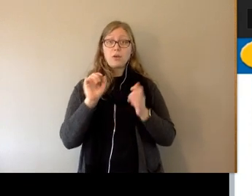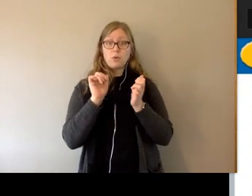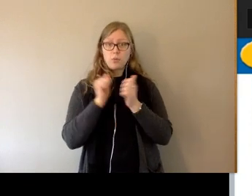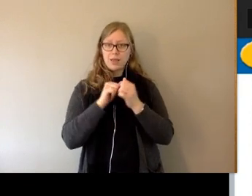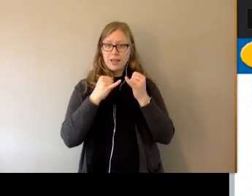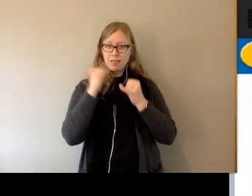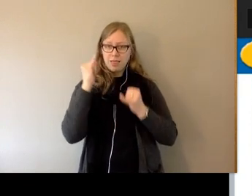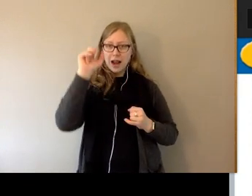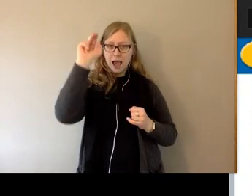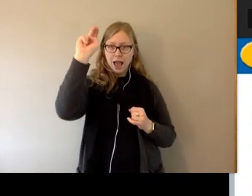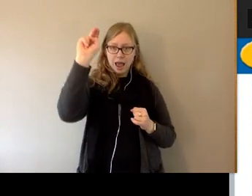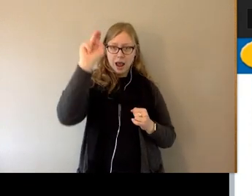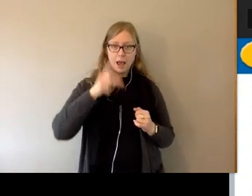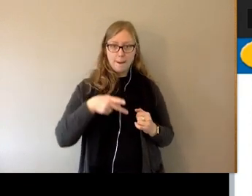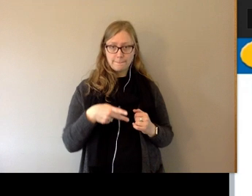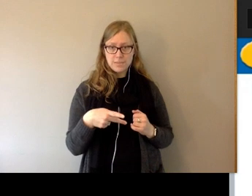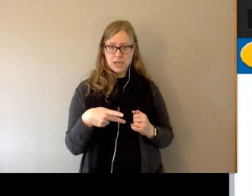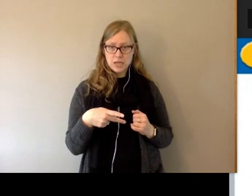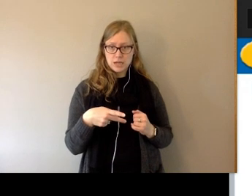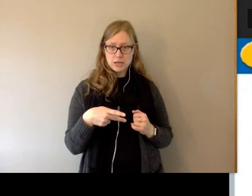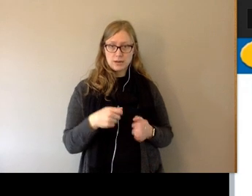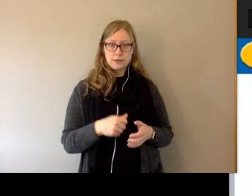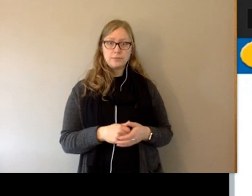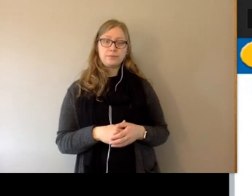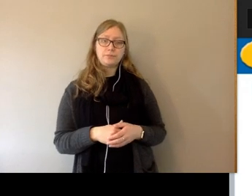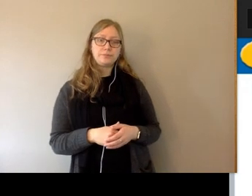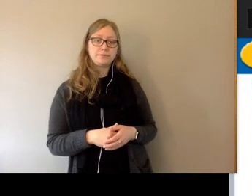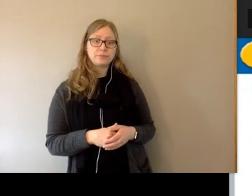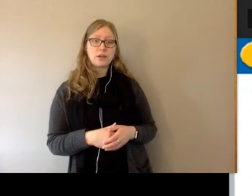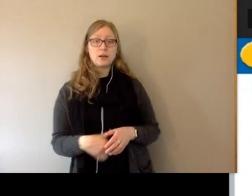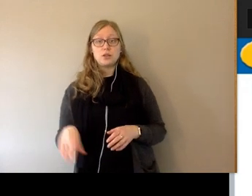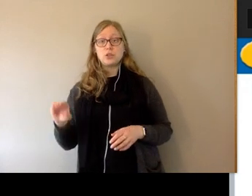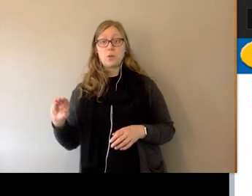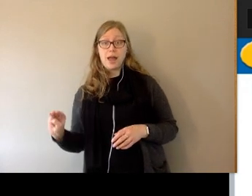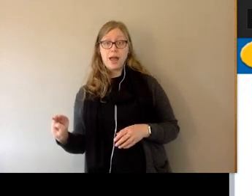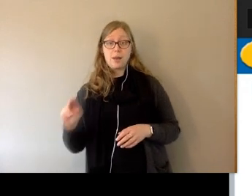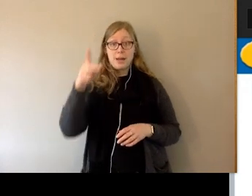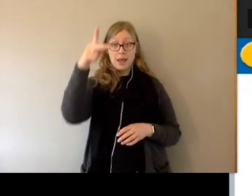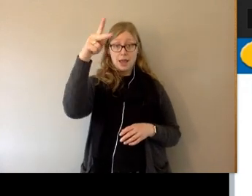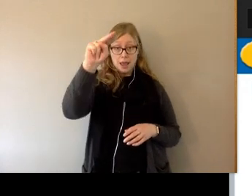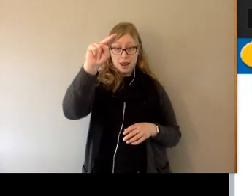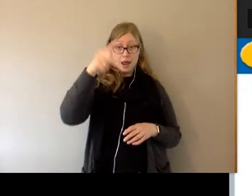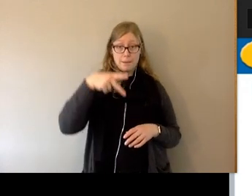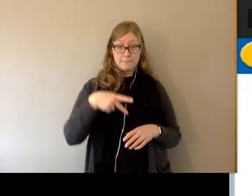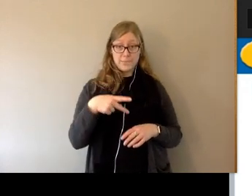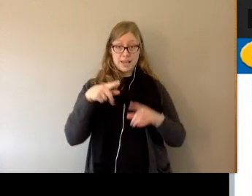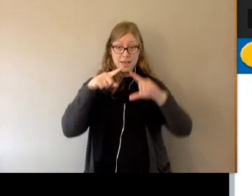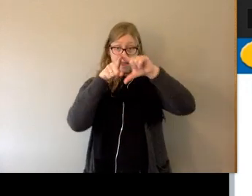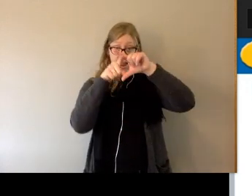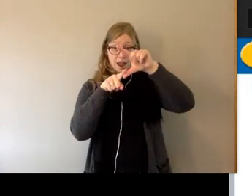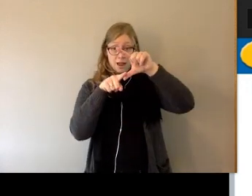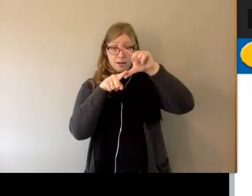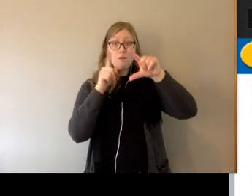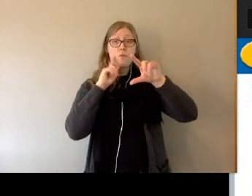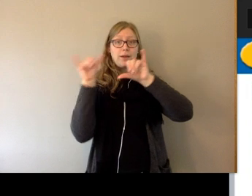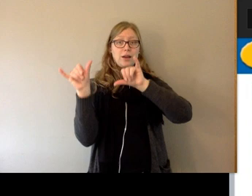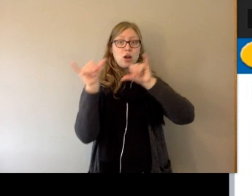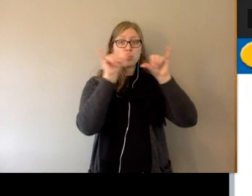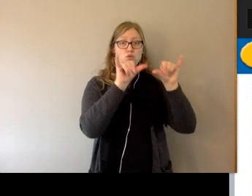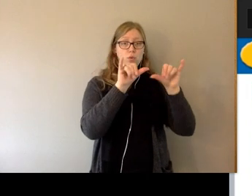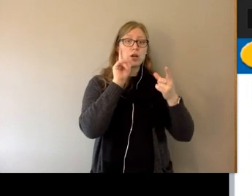MNP is going to be congruent to ONP. And what this theorem says is that